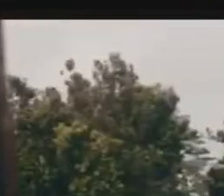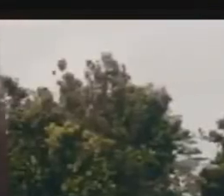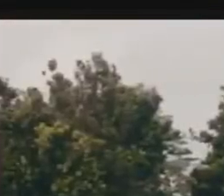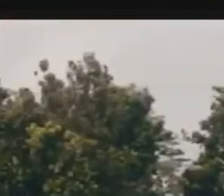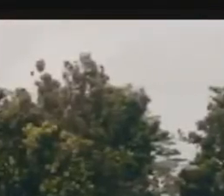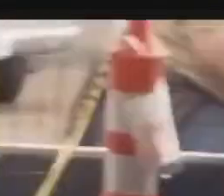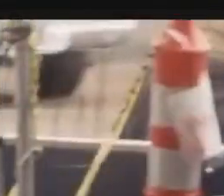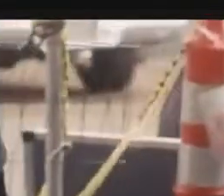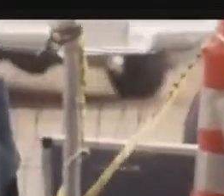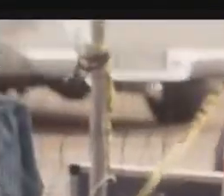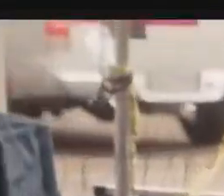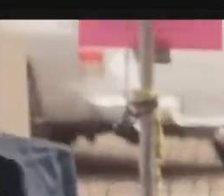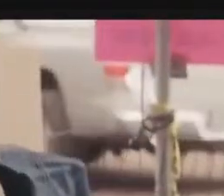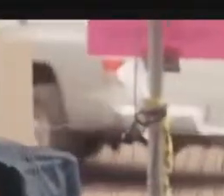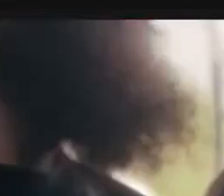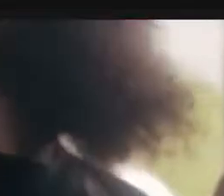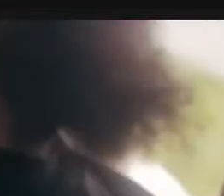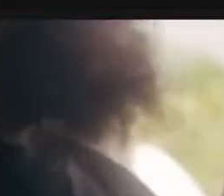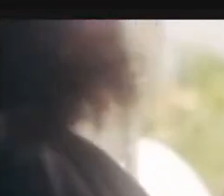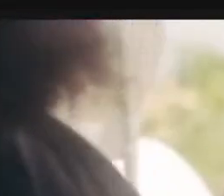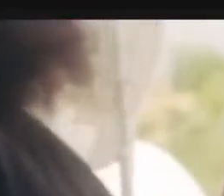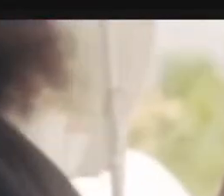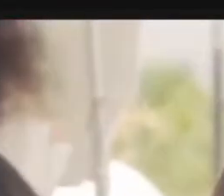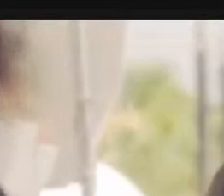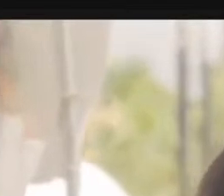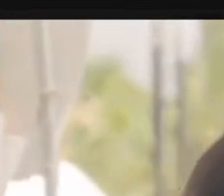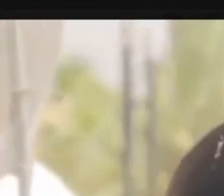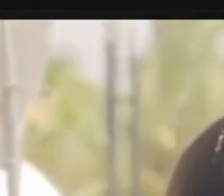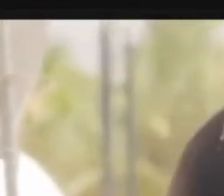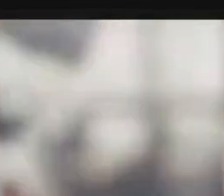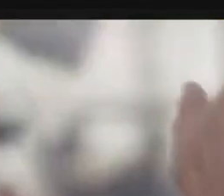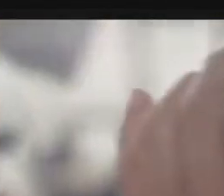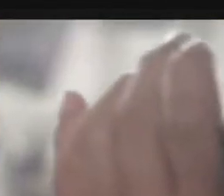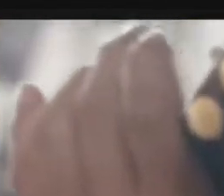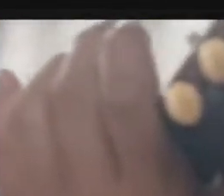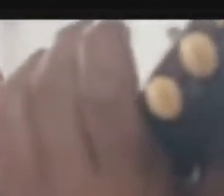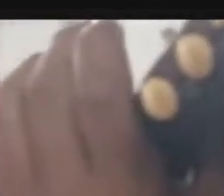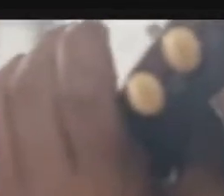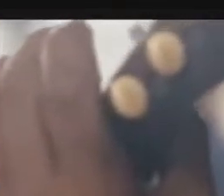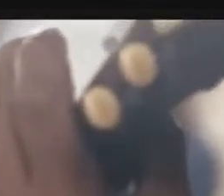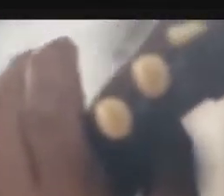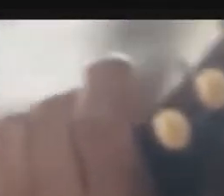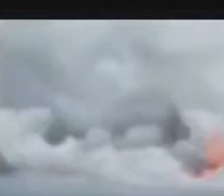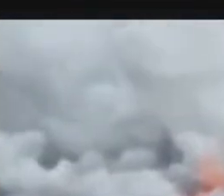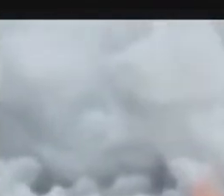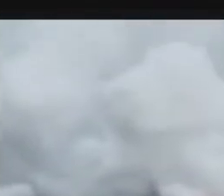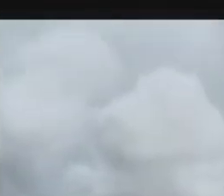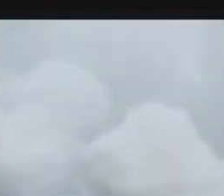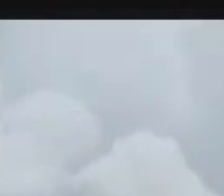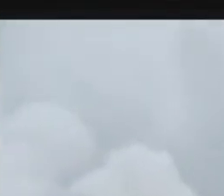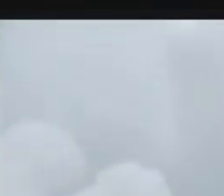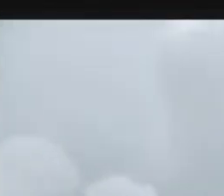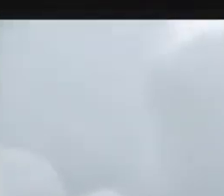we're growing closer together as a community. When tragedies like this strike, you really realize how much you need each other.